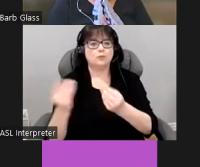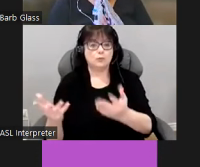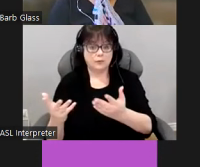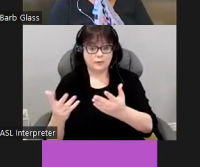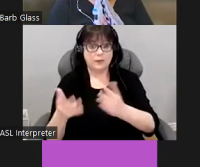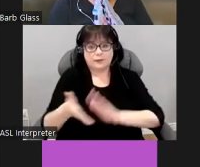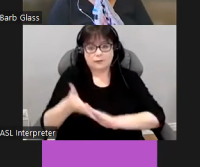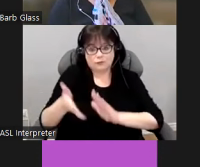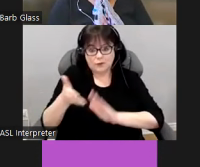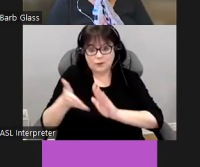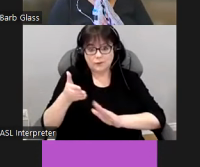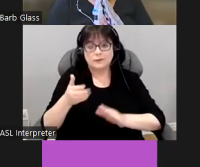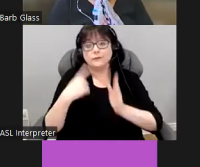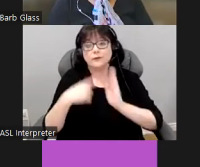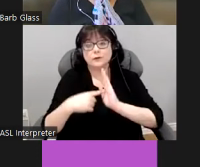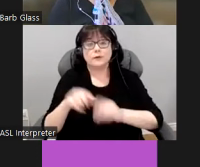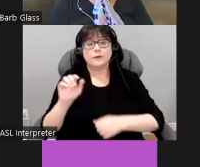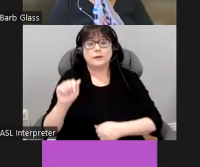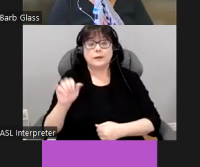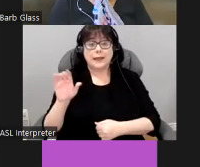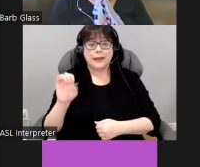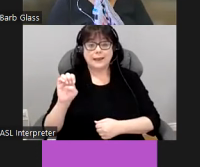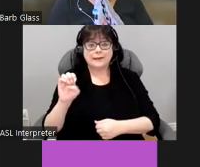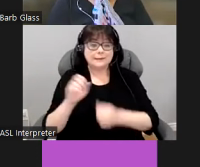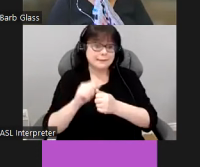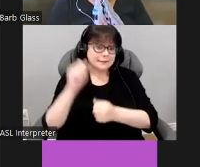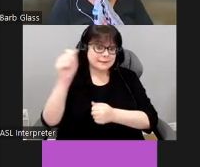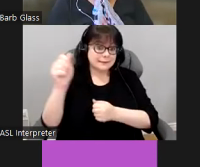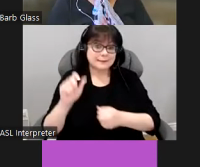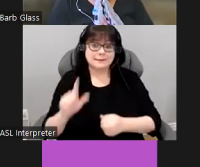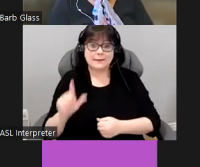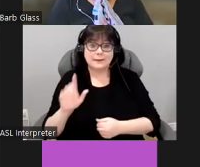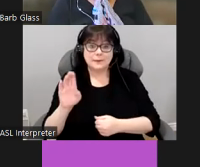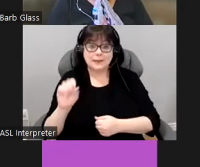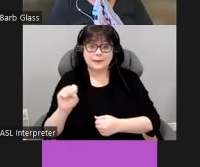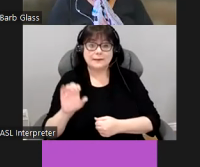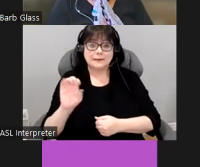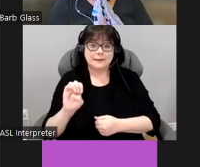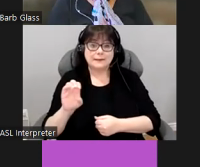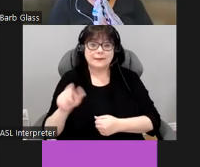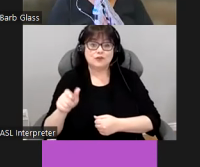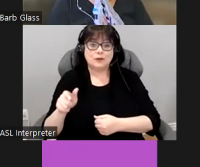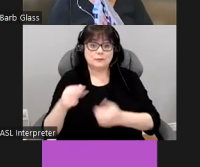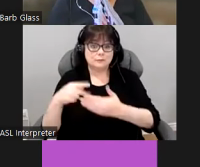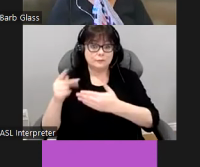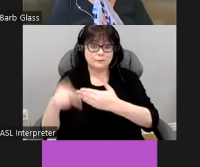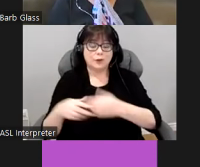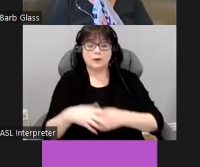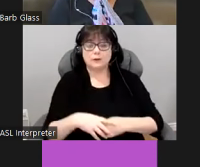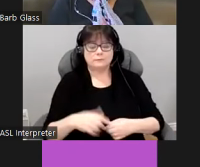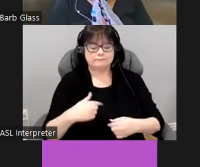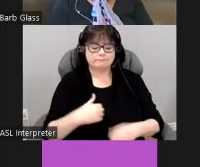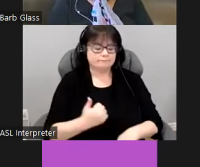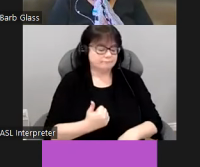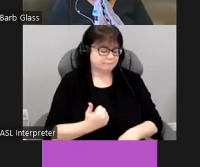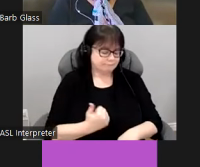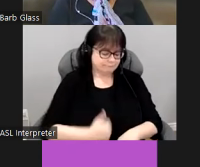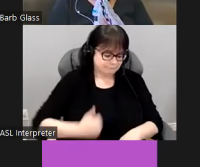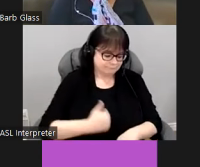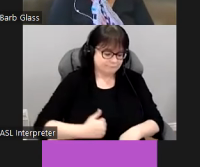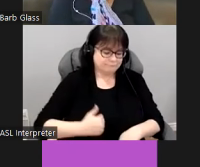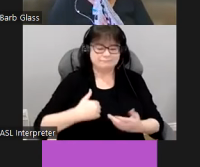run the ACE Distance LBS e-channel program. And I apologize, I forgot to introduce myself,